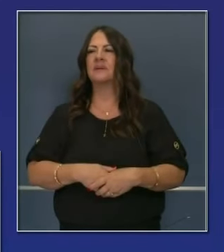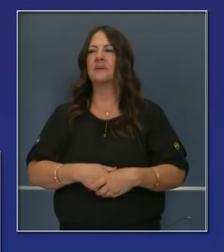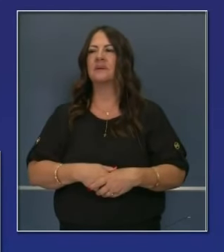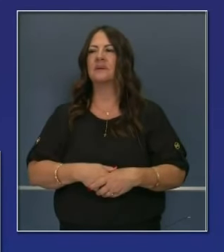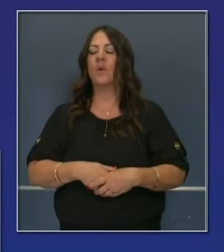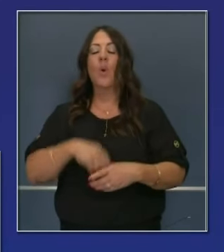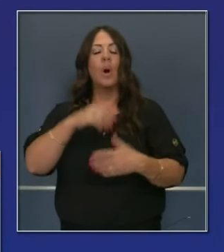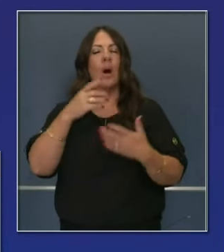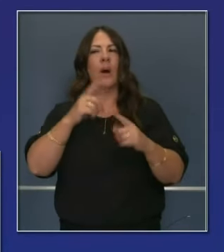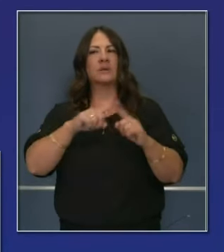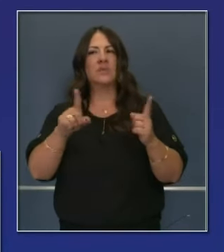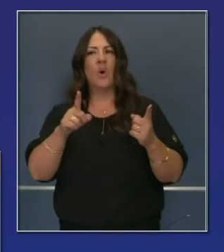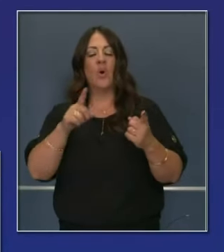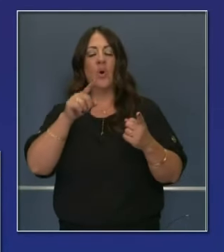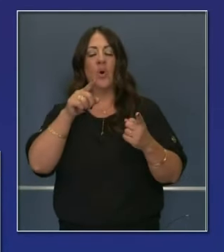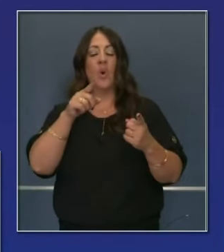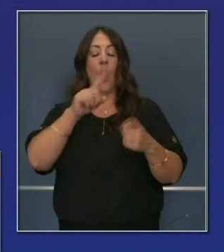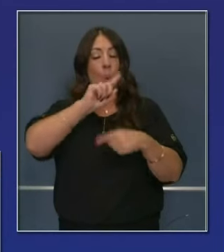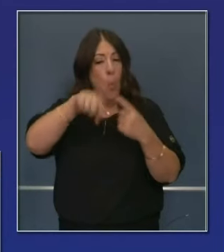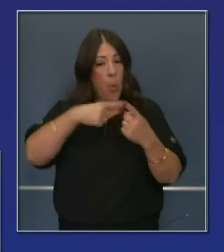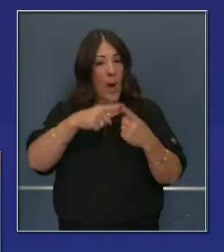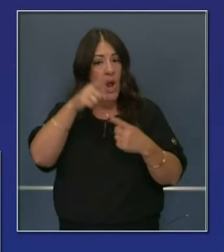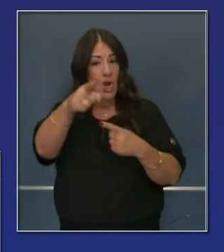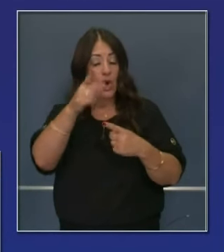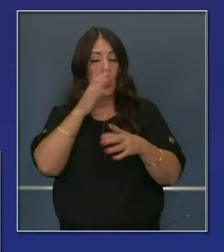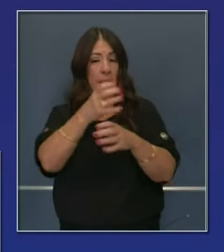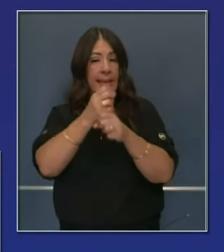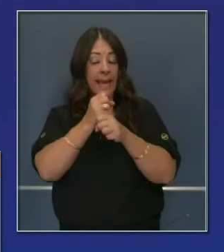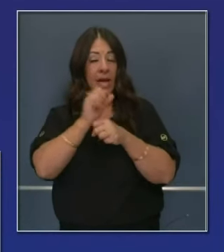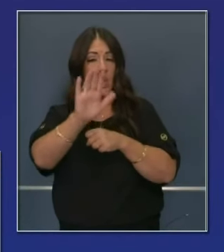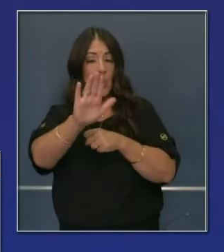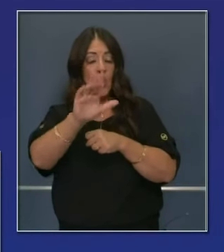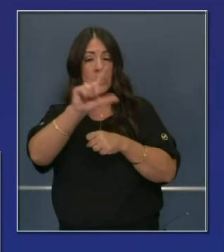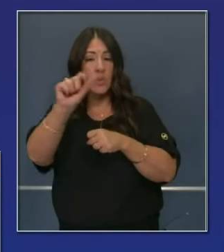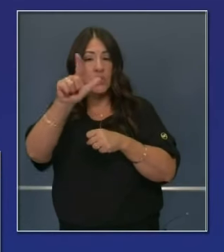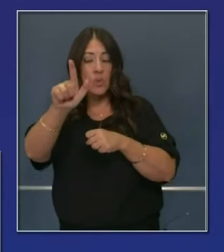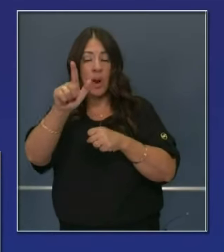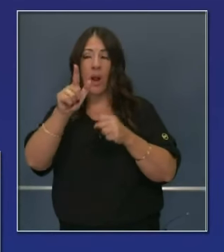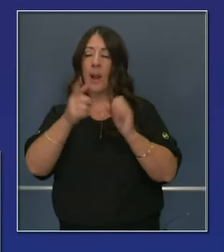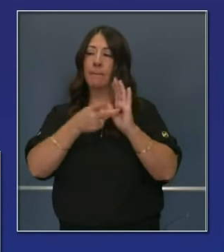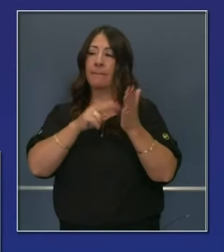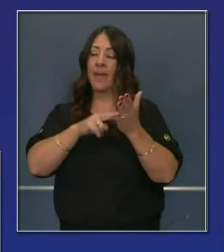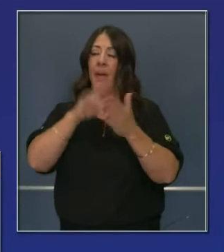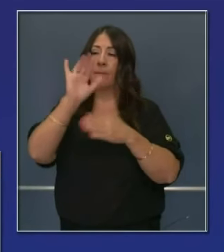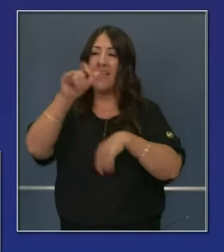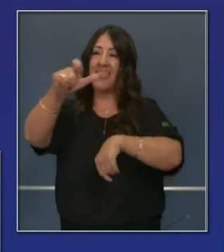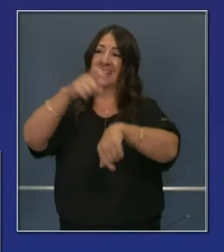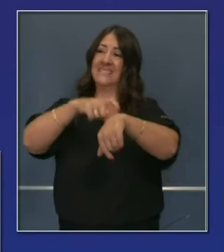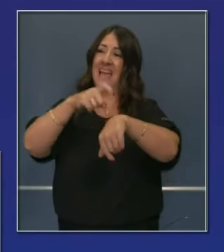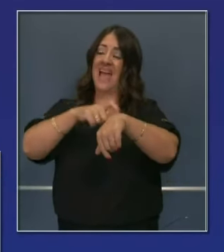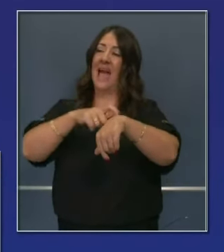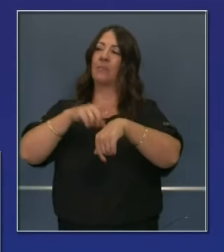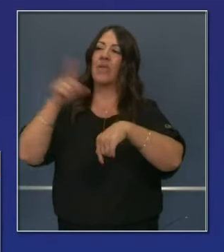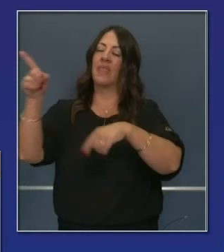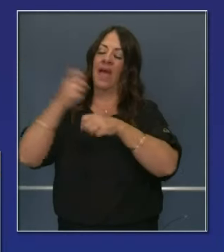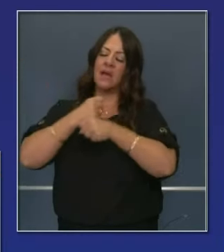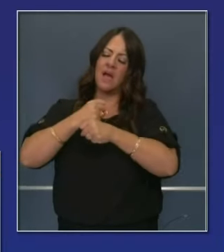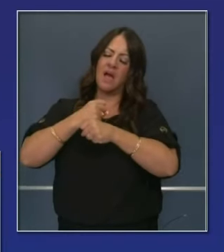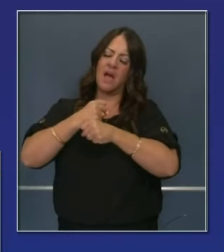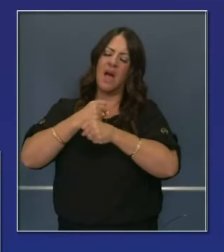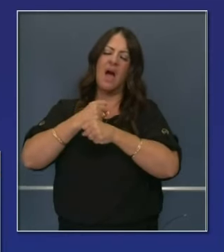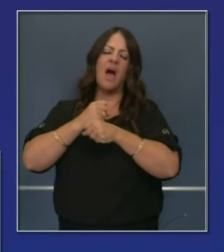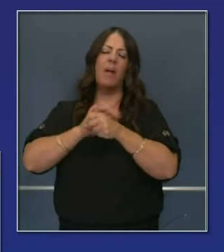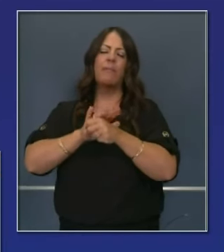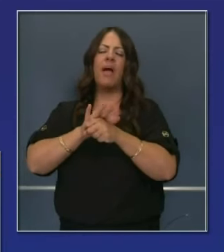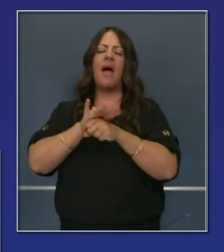in 2021 are we going to see broad availability and distribution of tens of millions, dare I